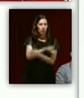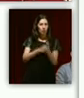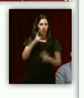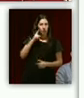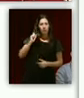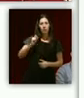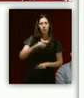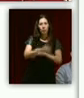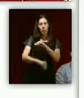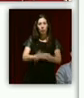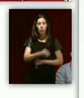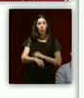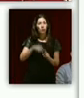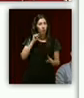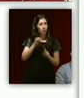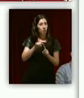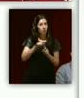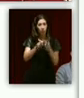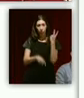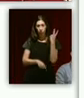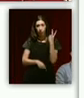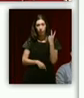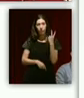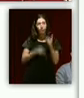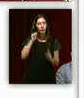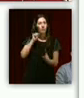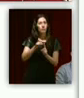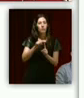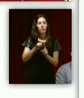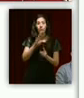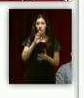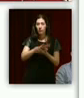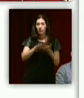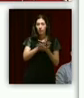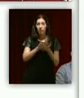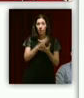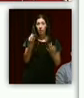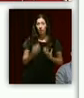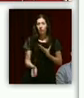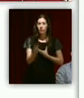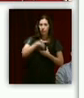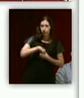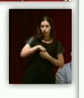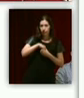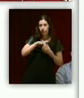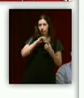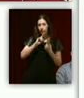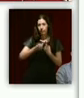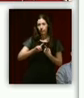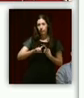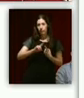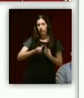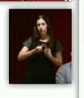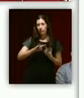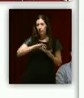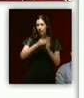body. That was a challenge, that was a goal. And the goal needs to comprise